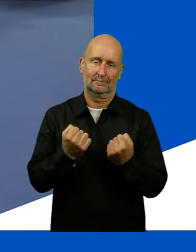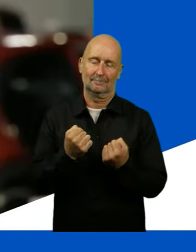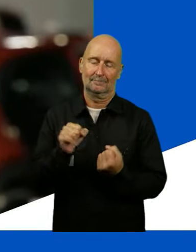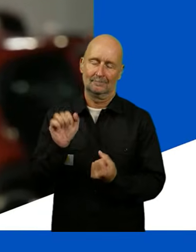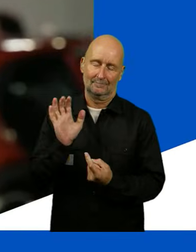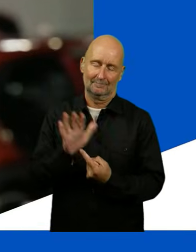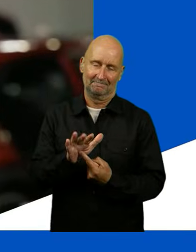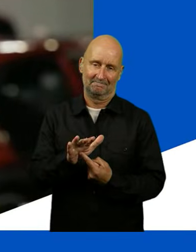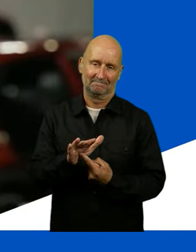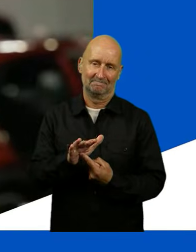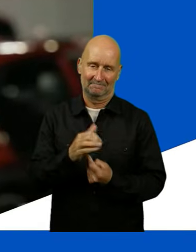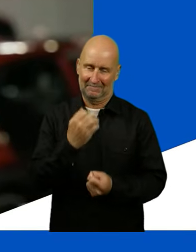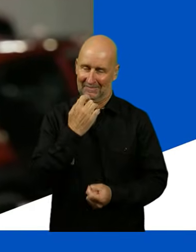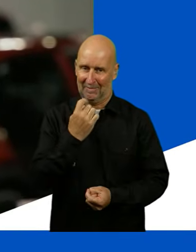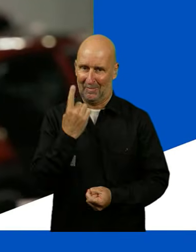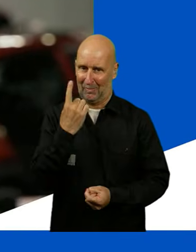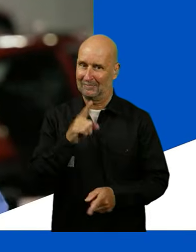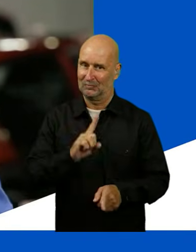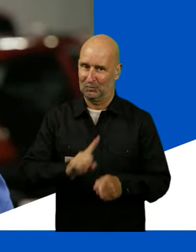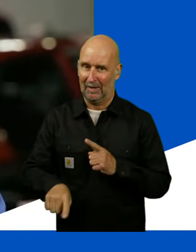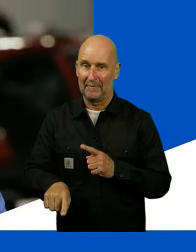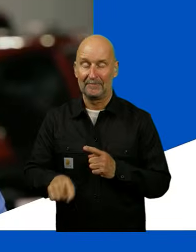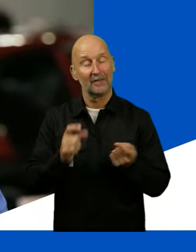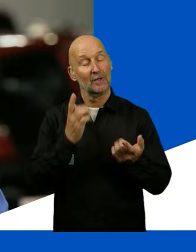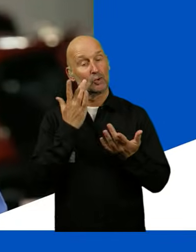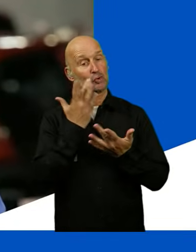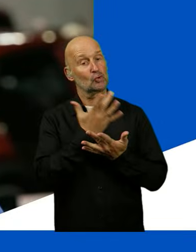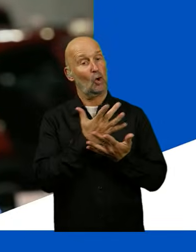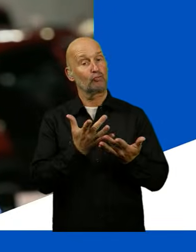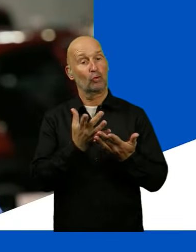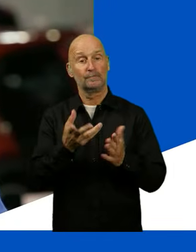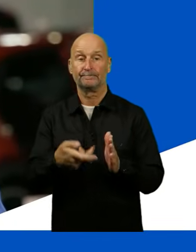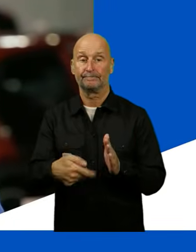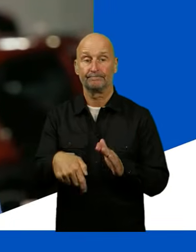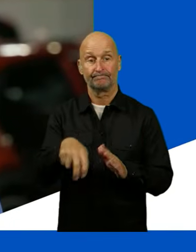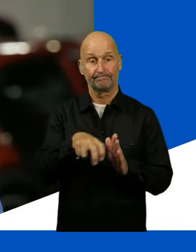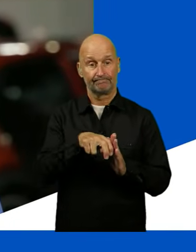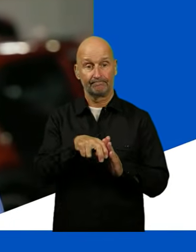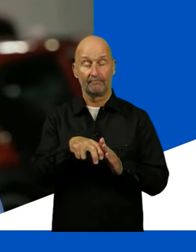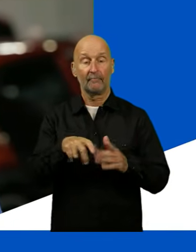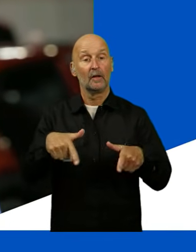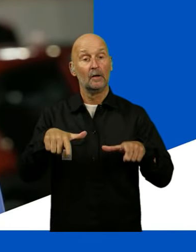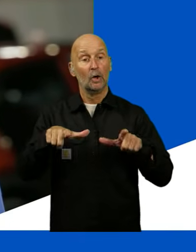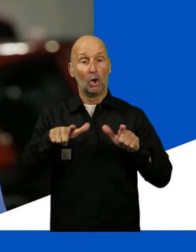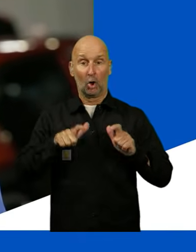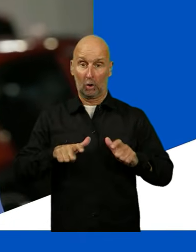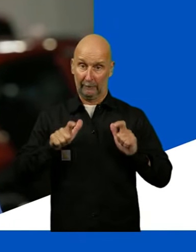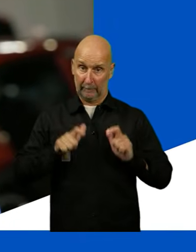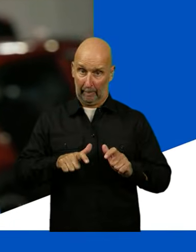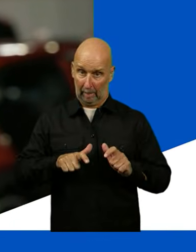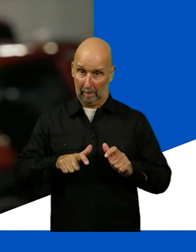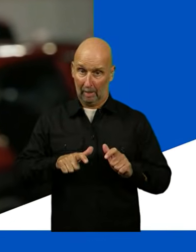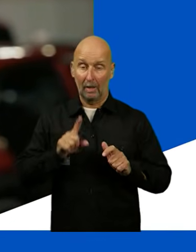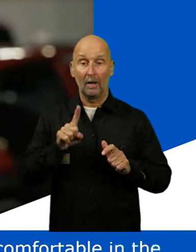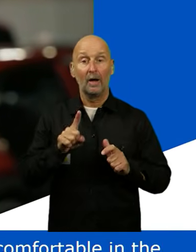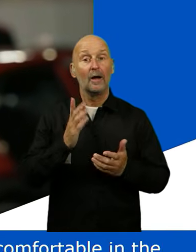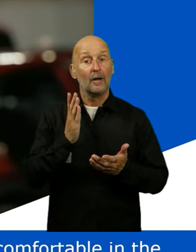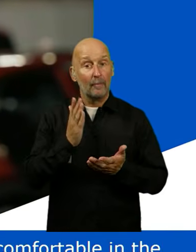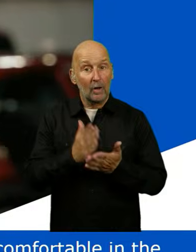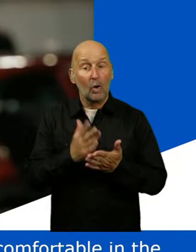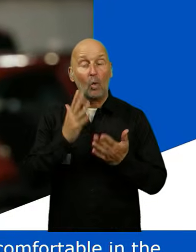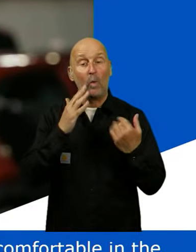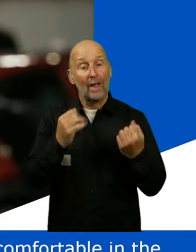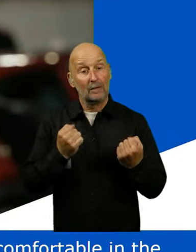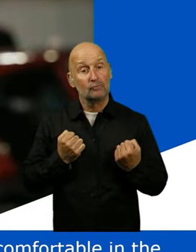to try it. So being in the showroom and getting yourself nice and comfortable in the seats is one thing, but making sure that that then carries over to